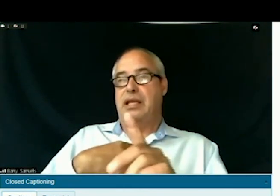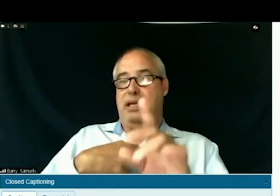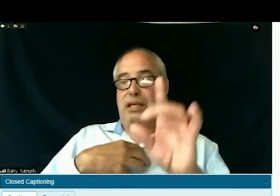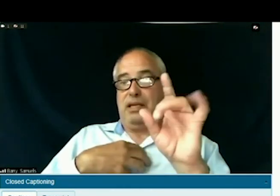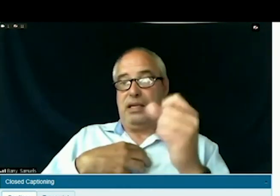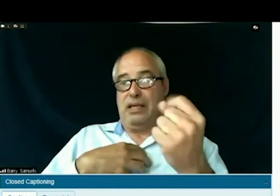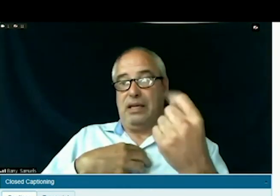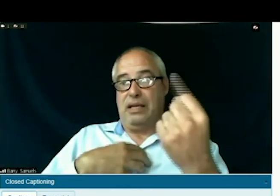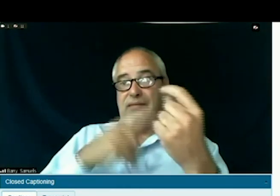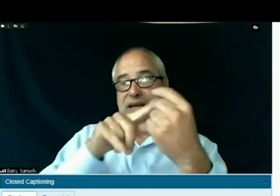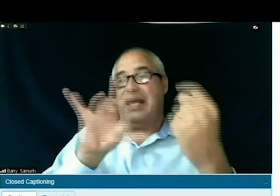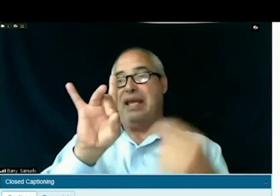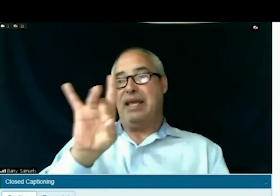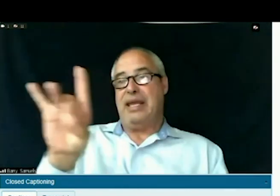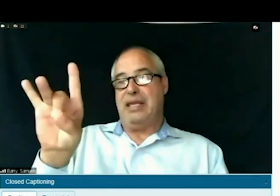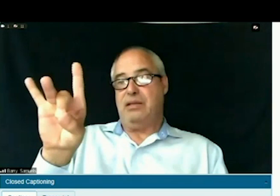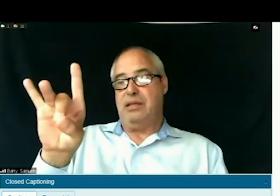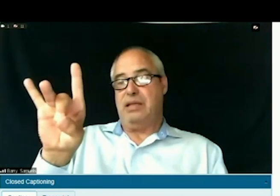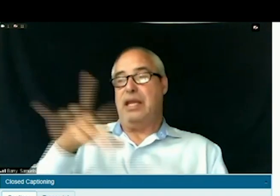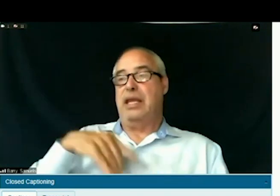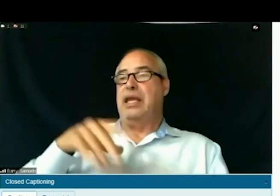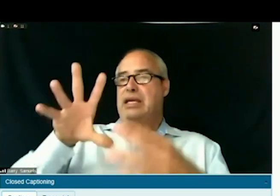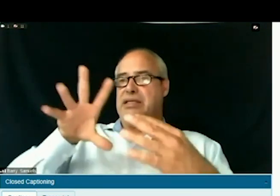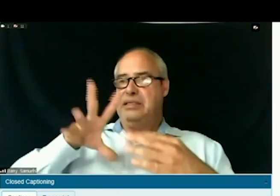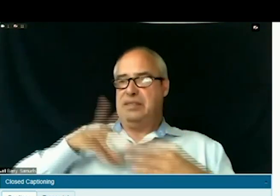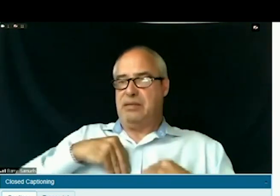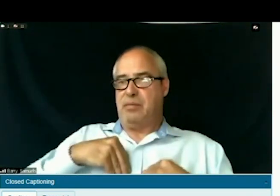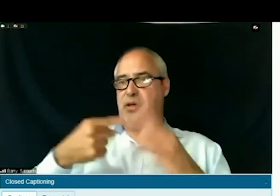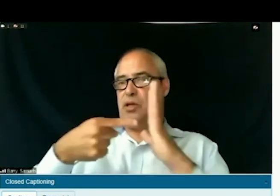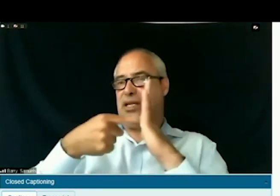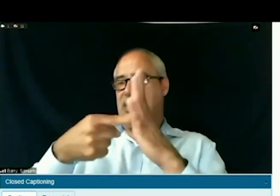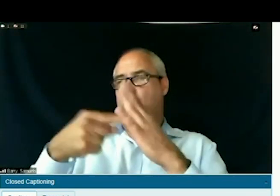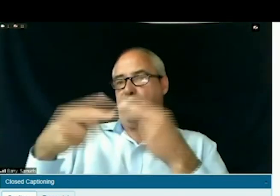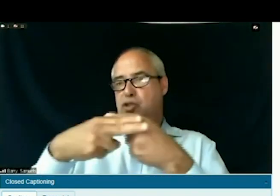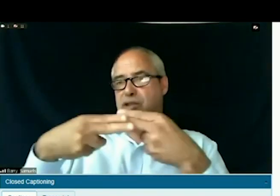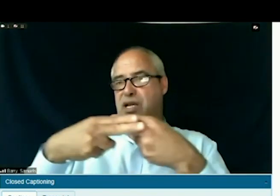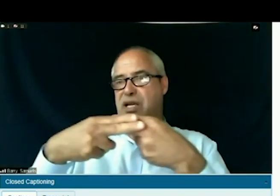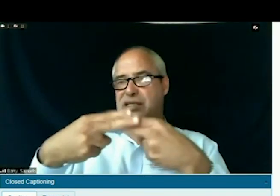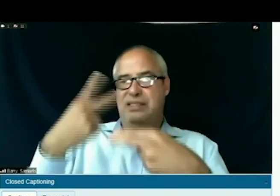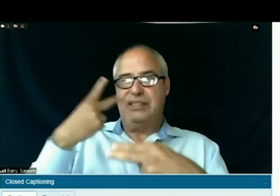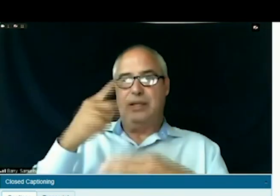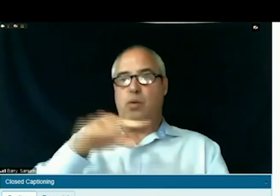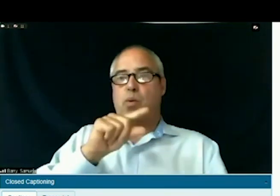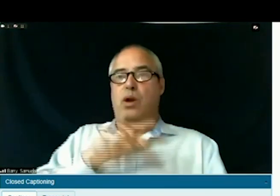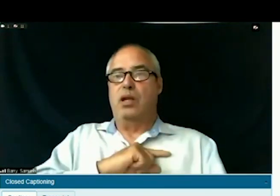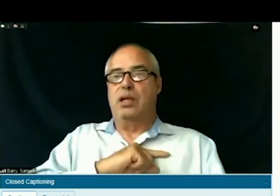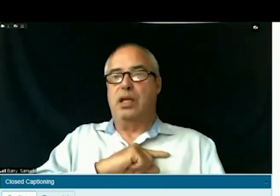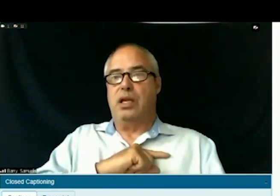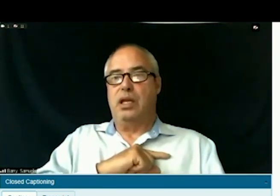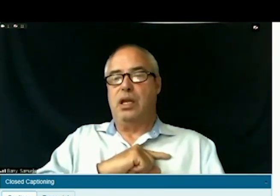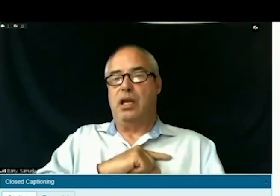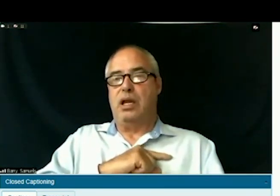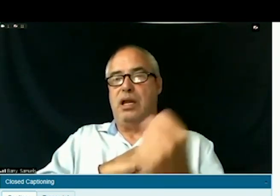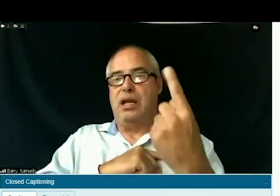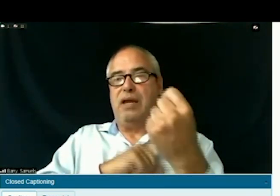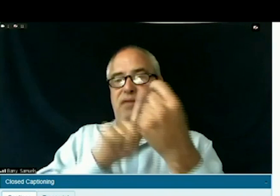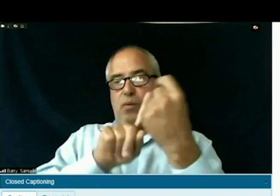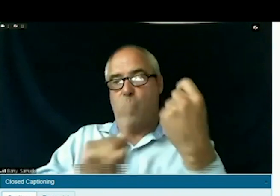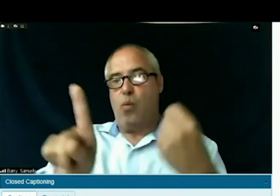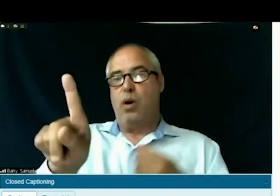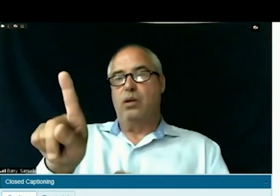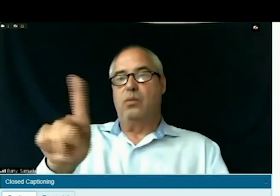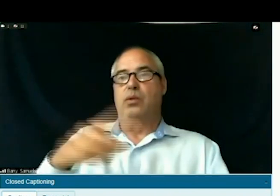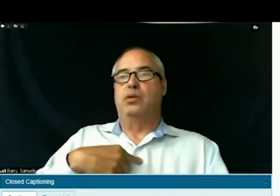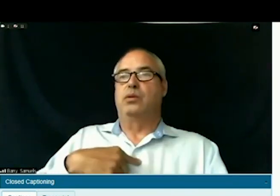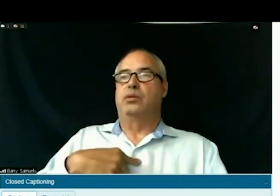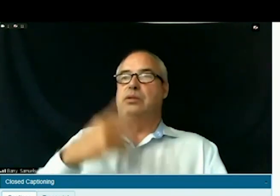availability, acceptability as indicated in the slides that you see, quality 1 of 11. We know that each person experienced